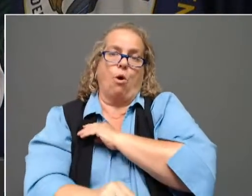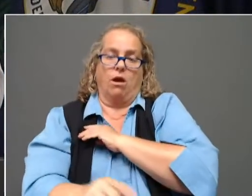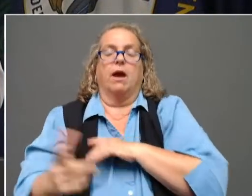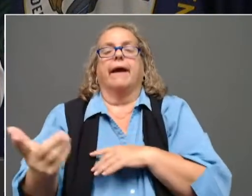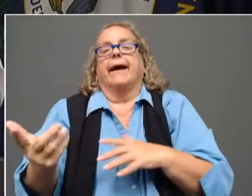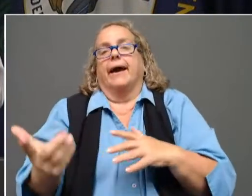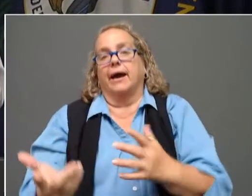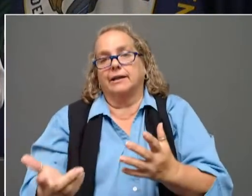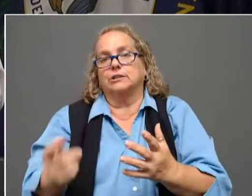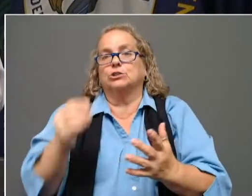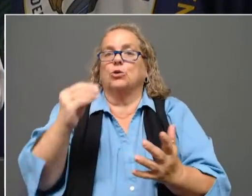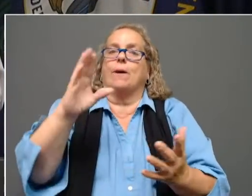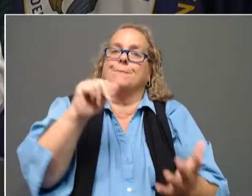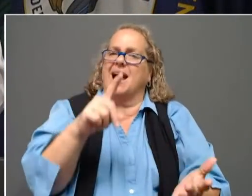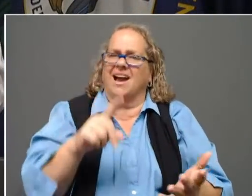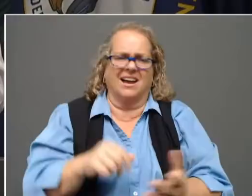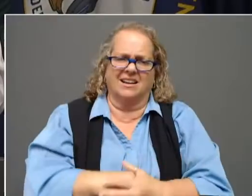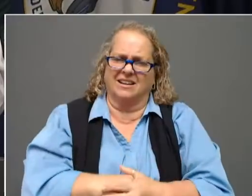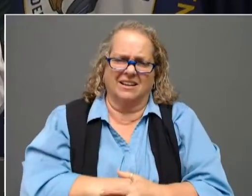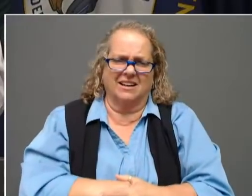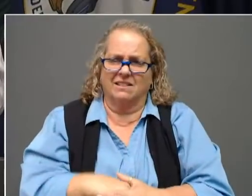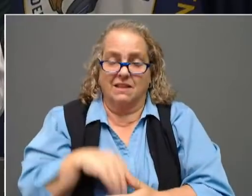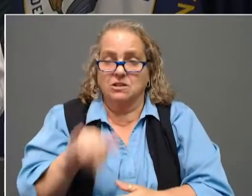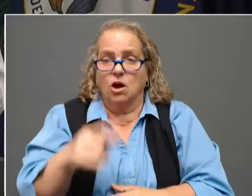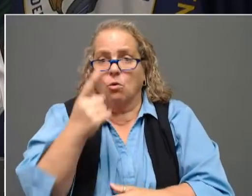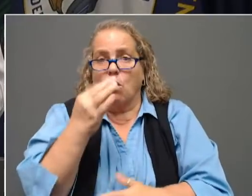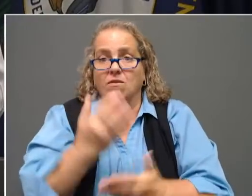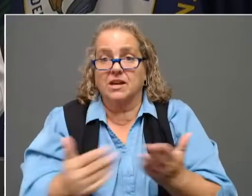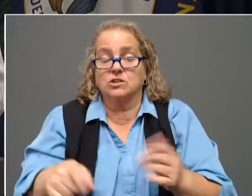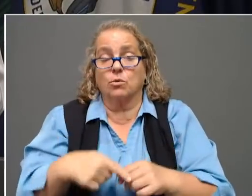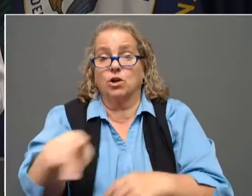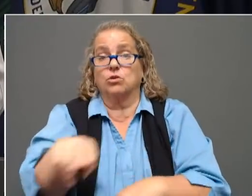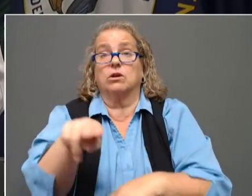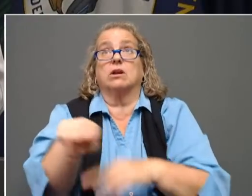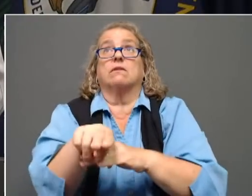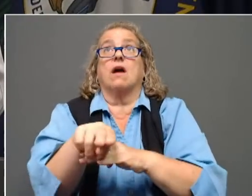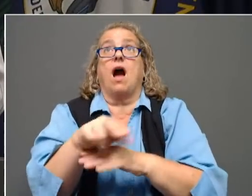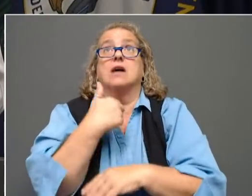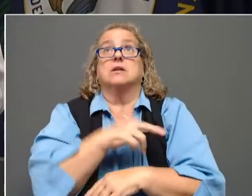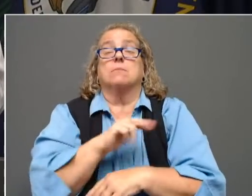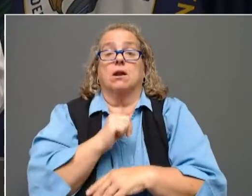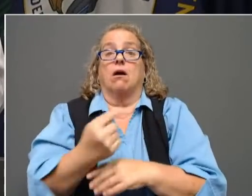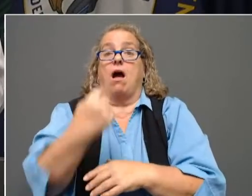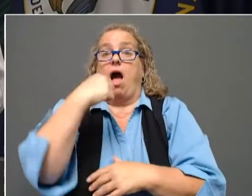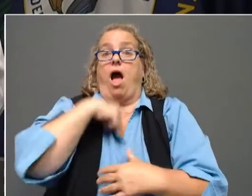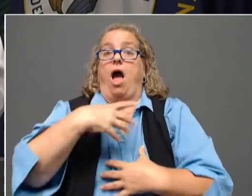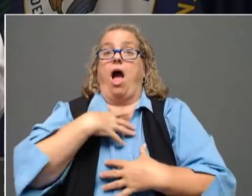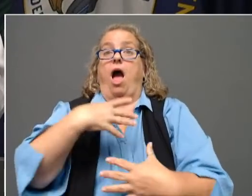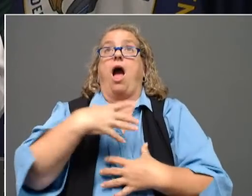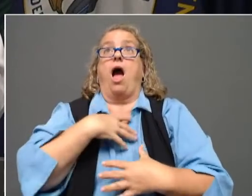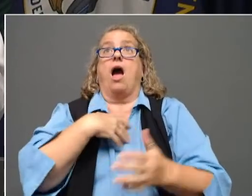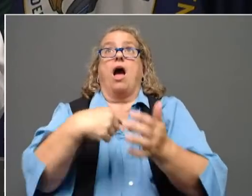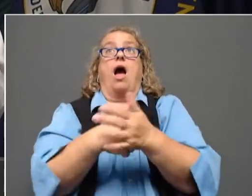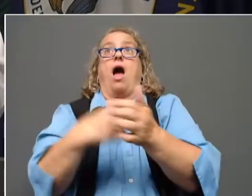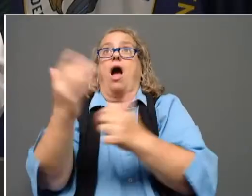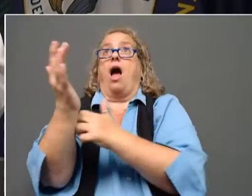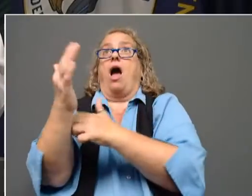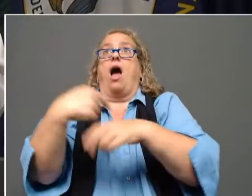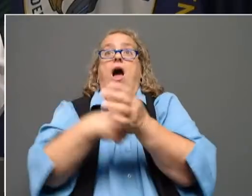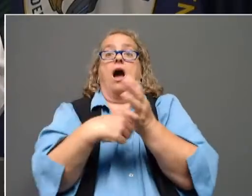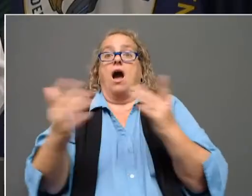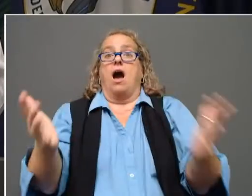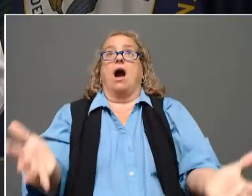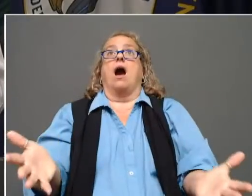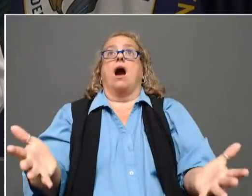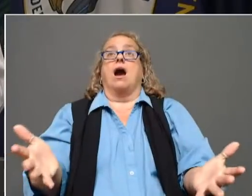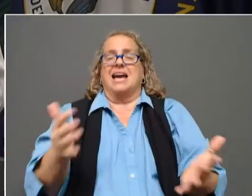where when you're looking up at the ceiling in an intensive care unit with every orifice in your body filled with a tube, that is a sad and tragic